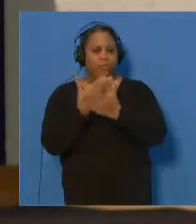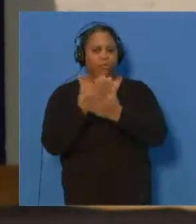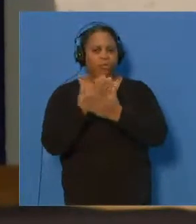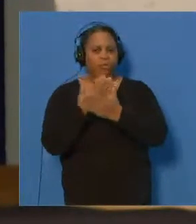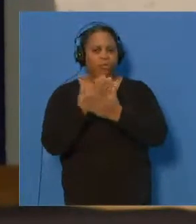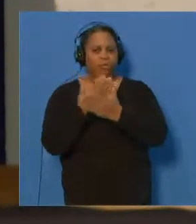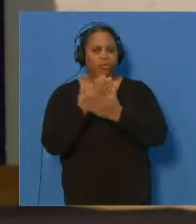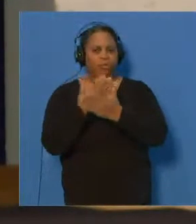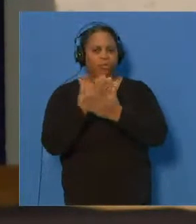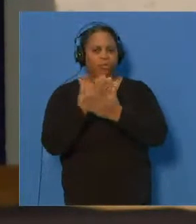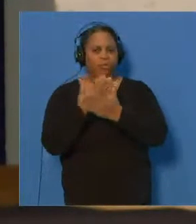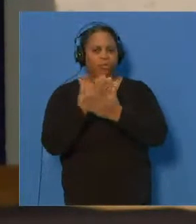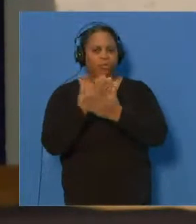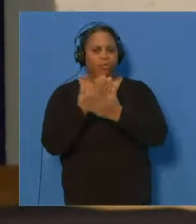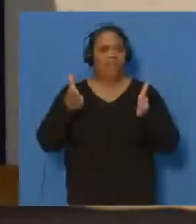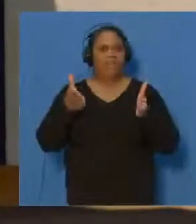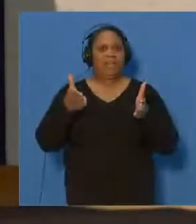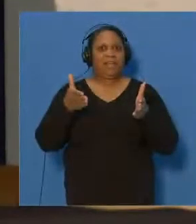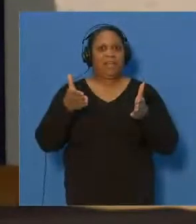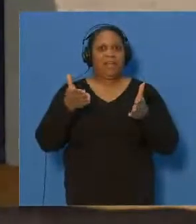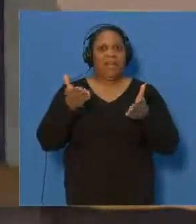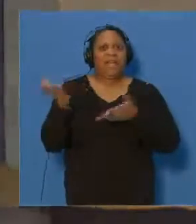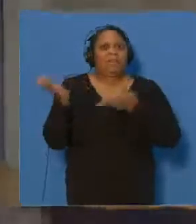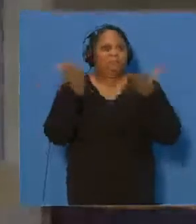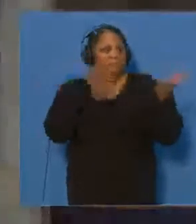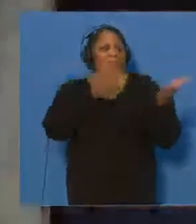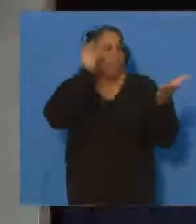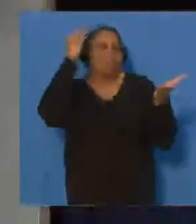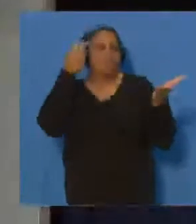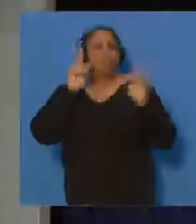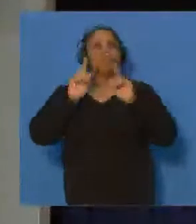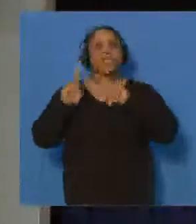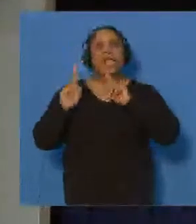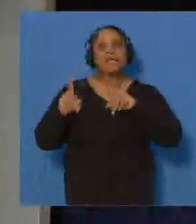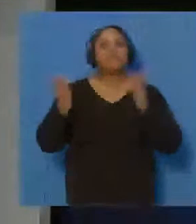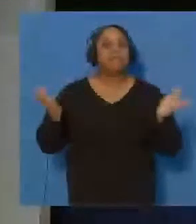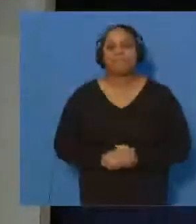we have His Excellency the Governor here, and I feel this matters to His Excellency to answer.